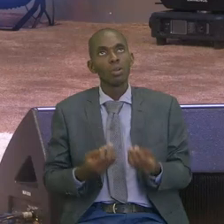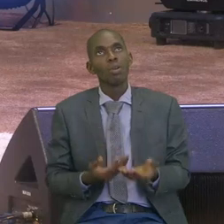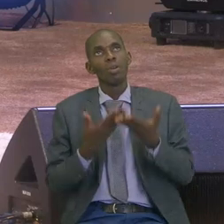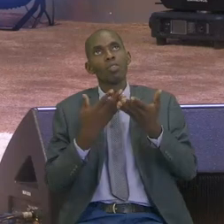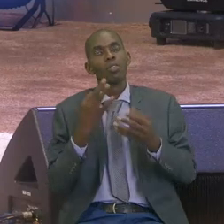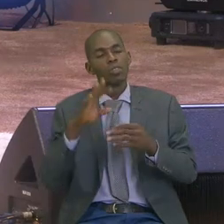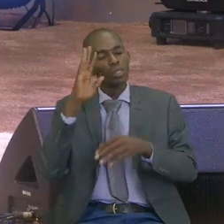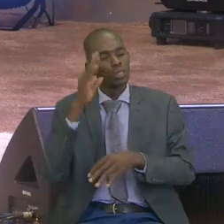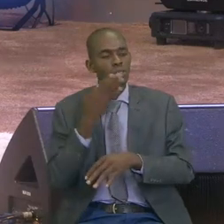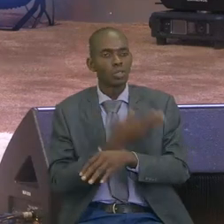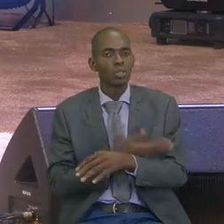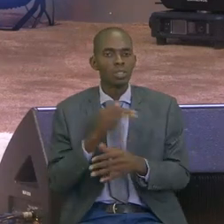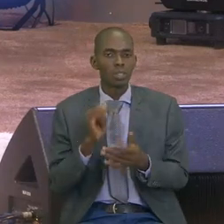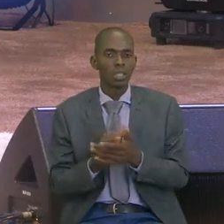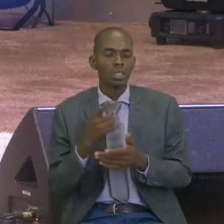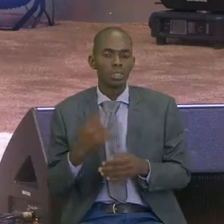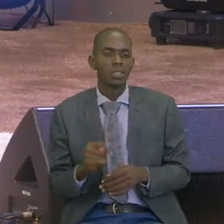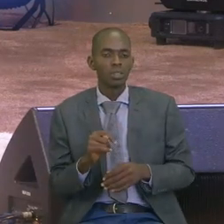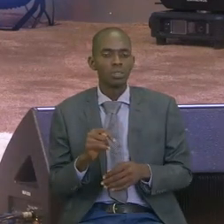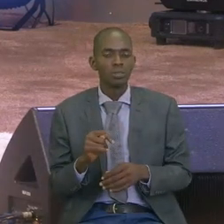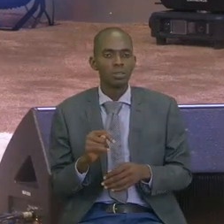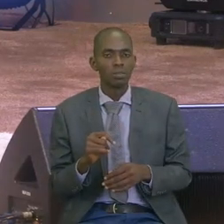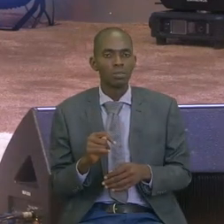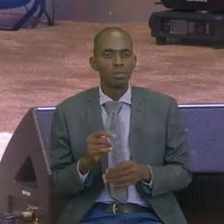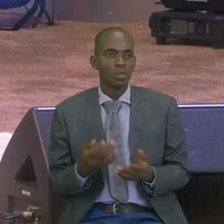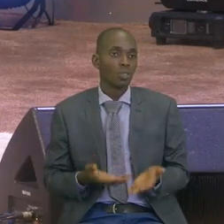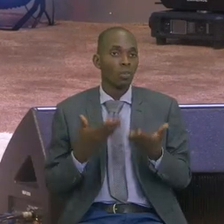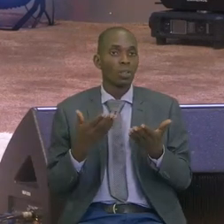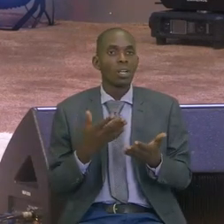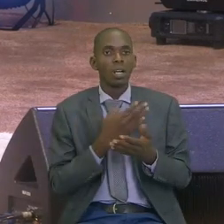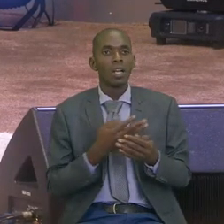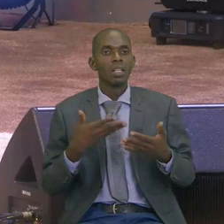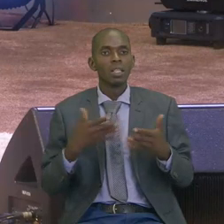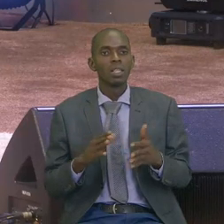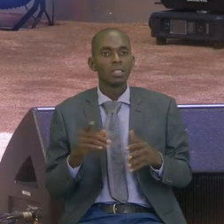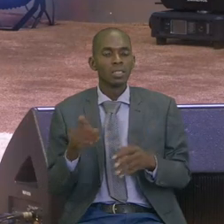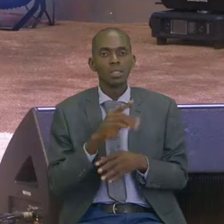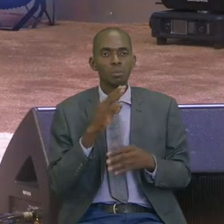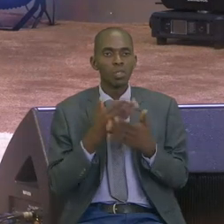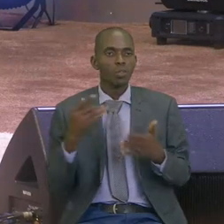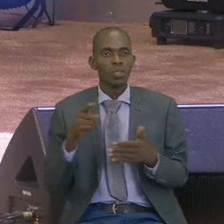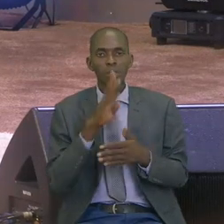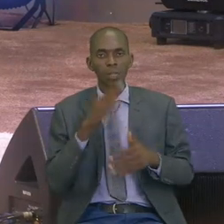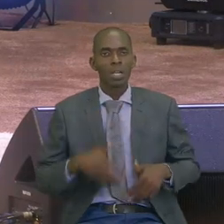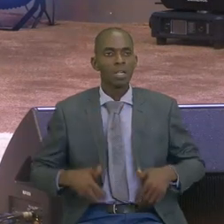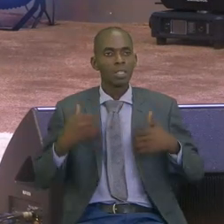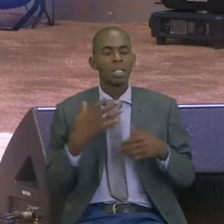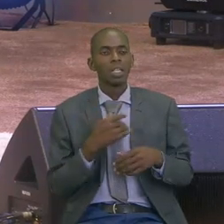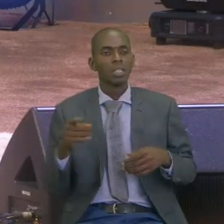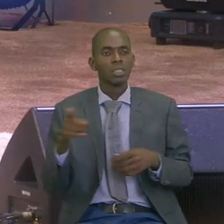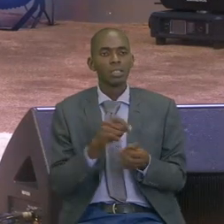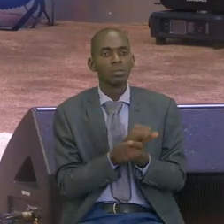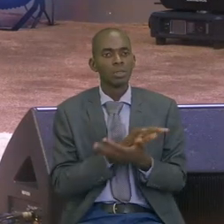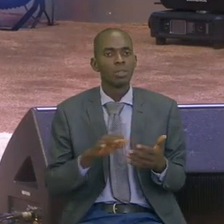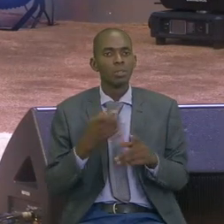offers salvation now. Kiss the Son, lest he be angry and ye perish from the way when